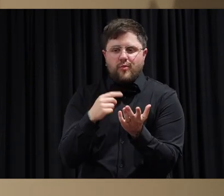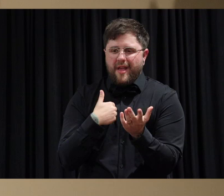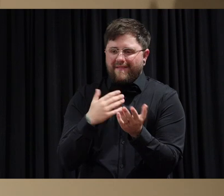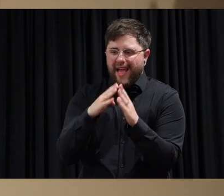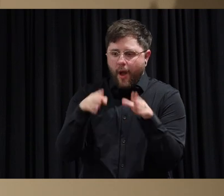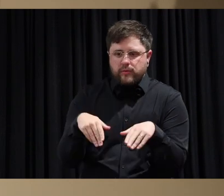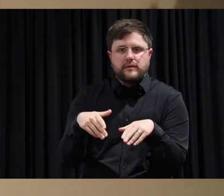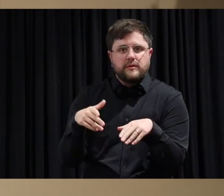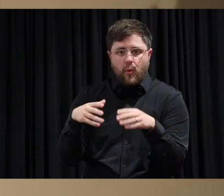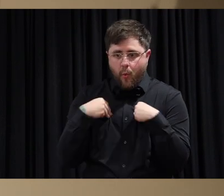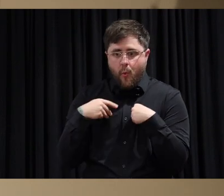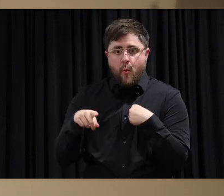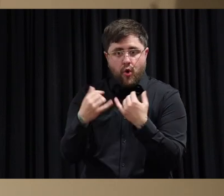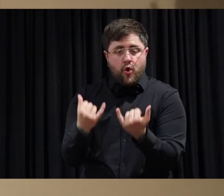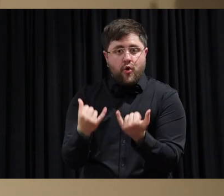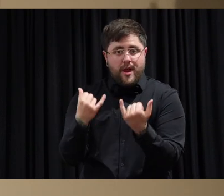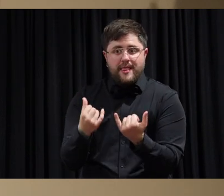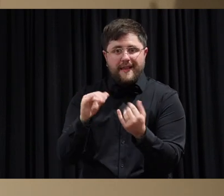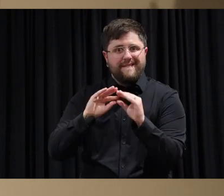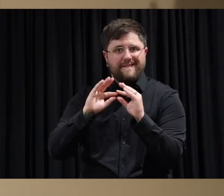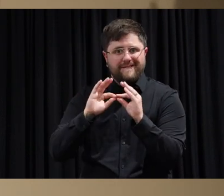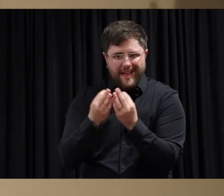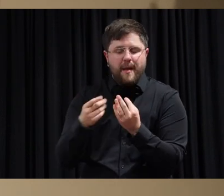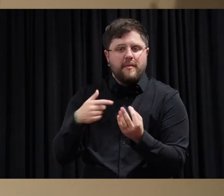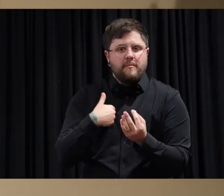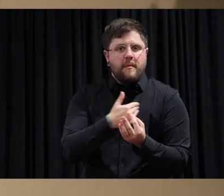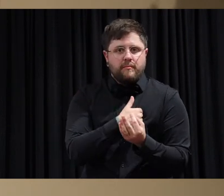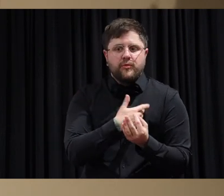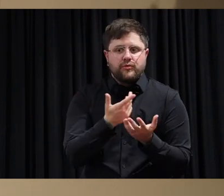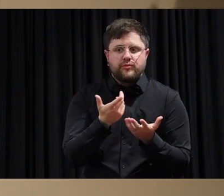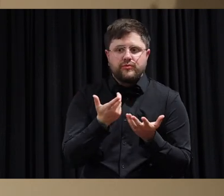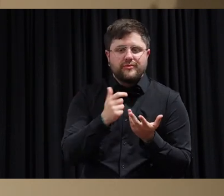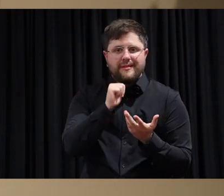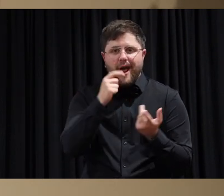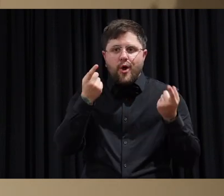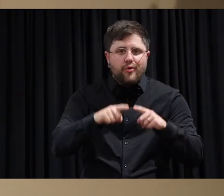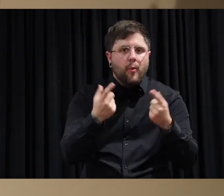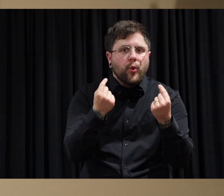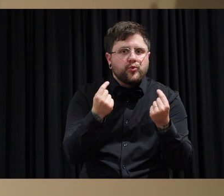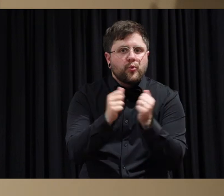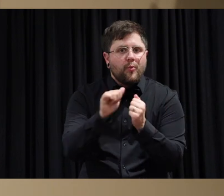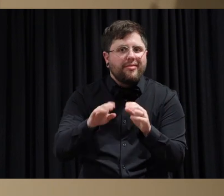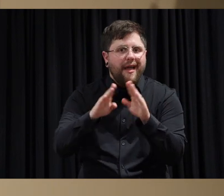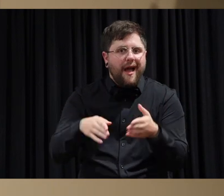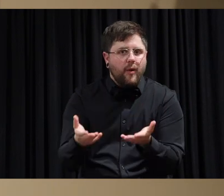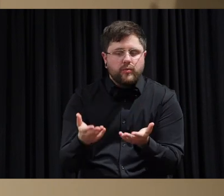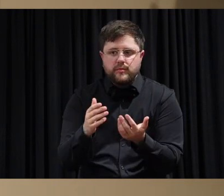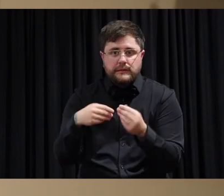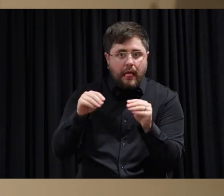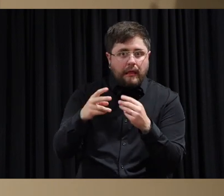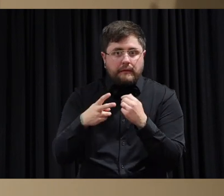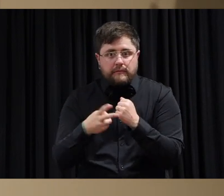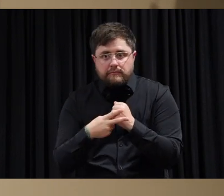housing assets currently that family members are maybe not in agreement about what to do.